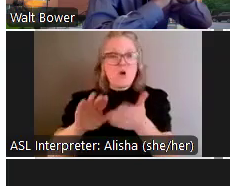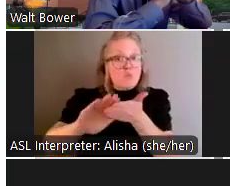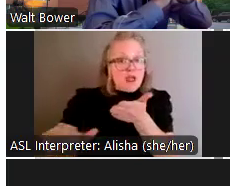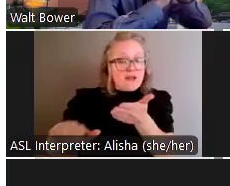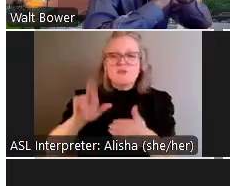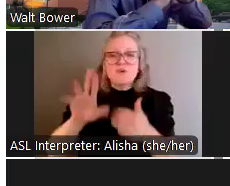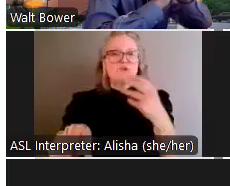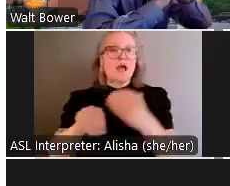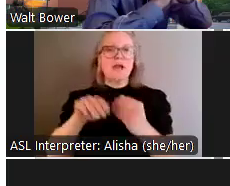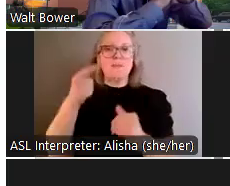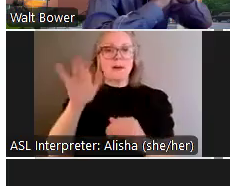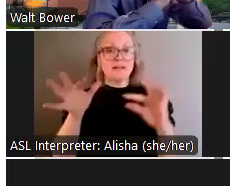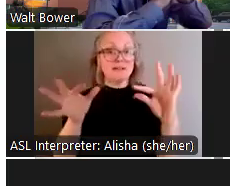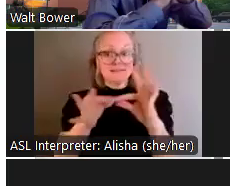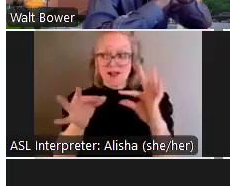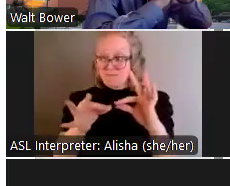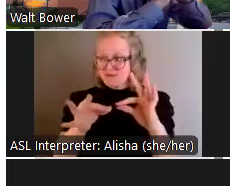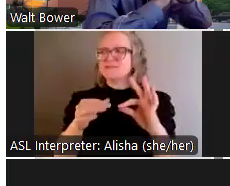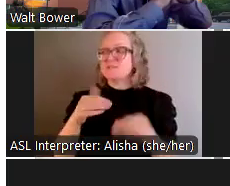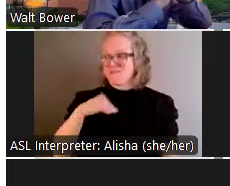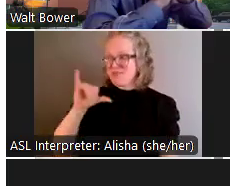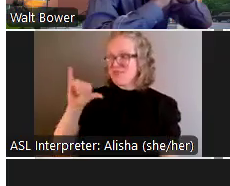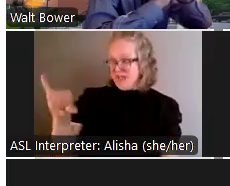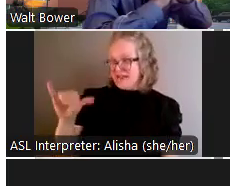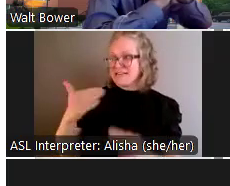waiver. Here is that email address.